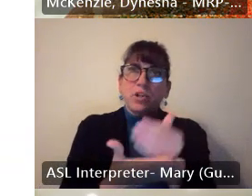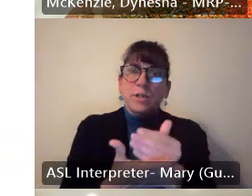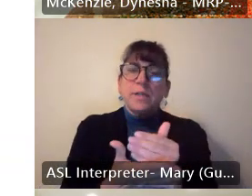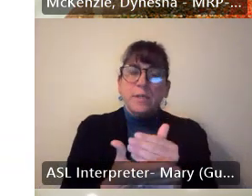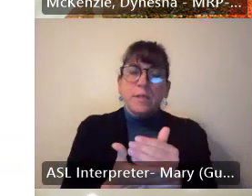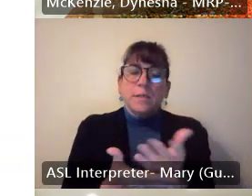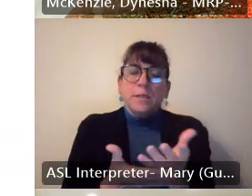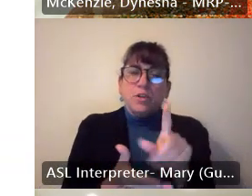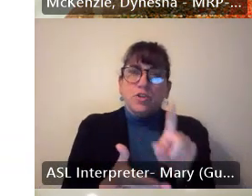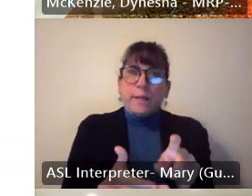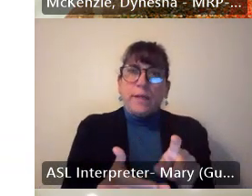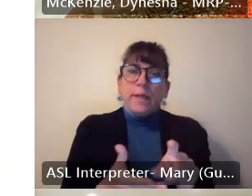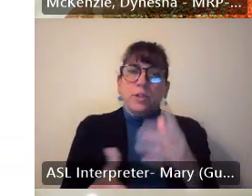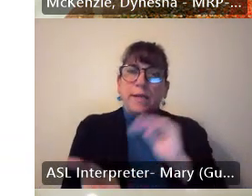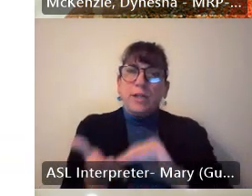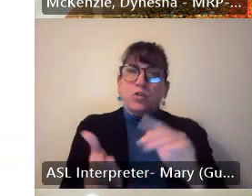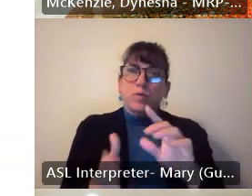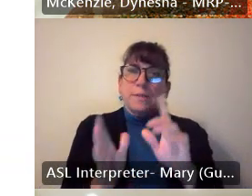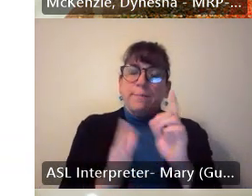moment.